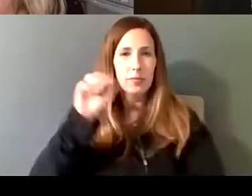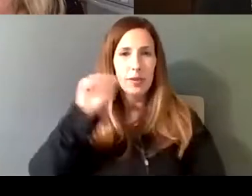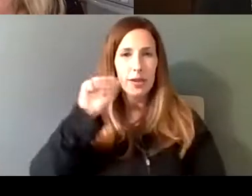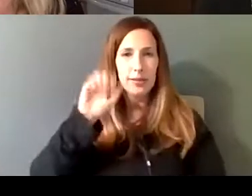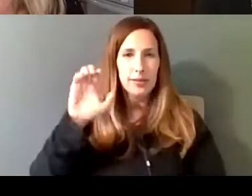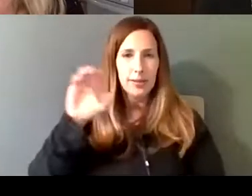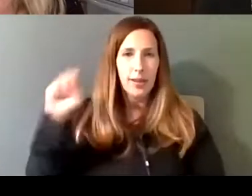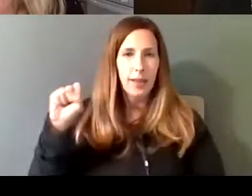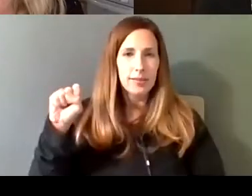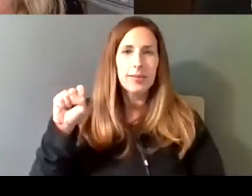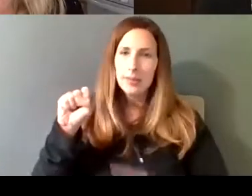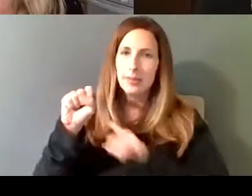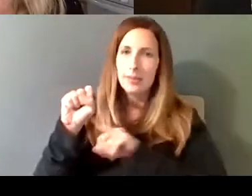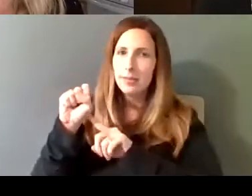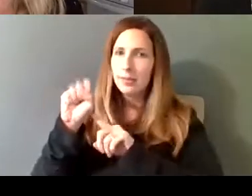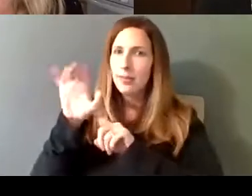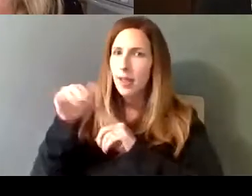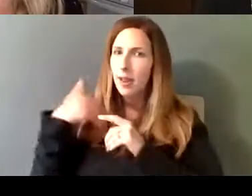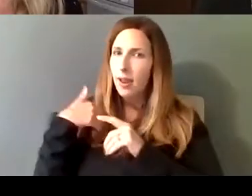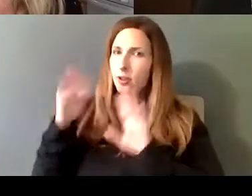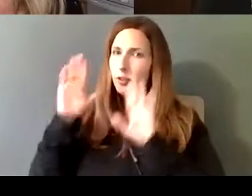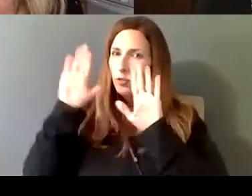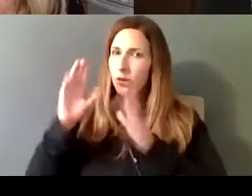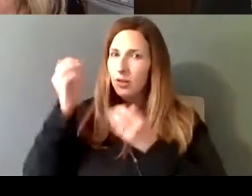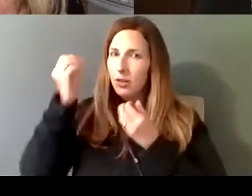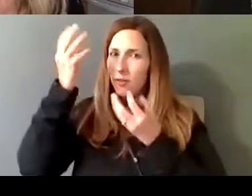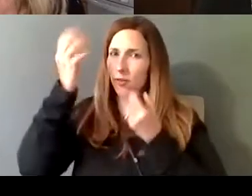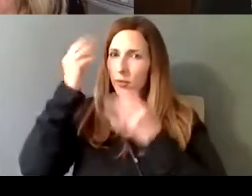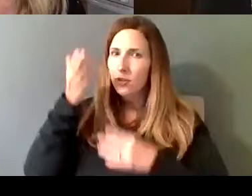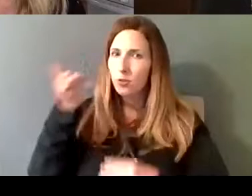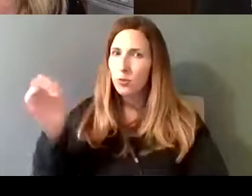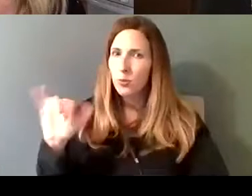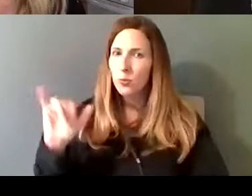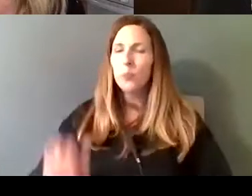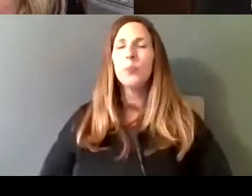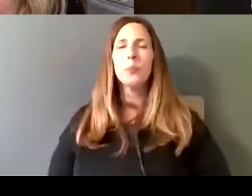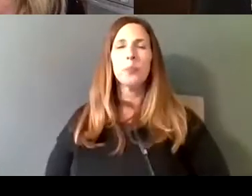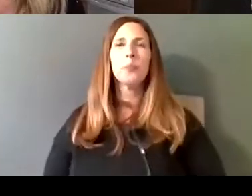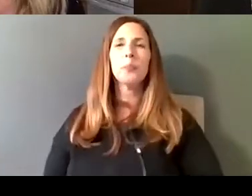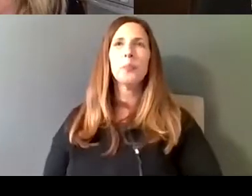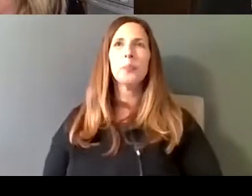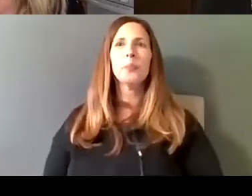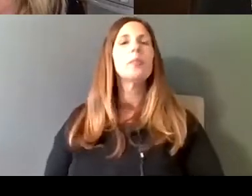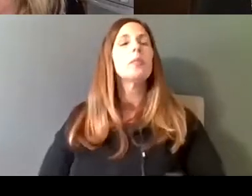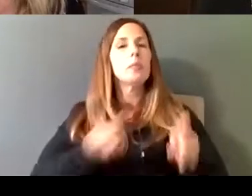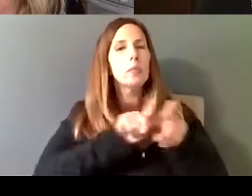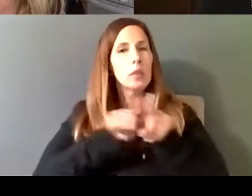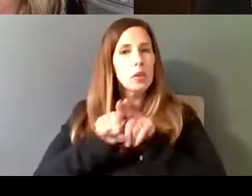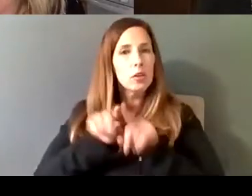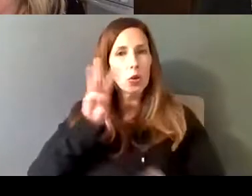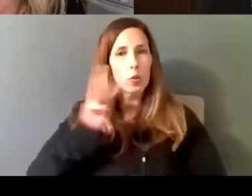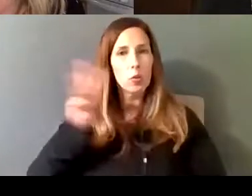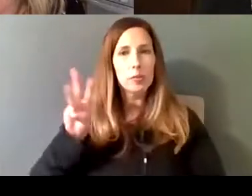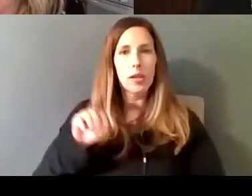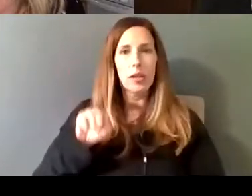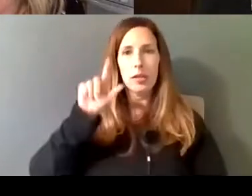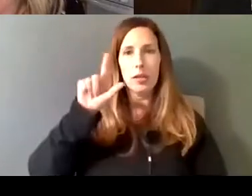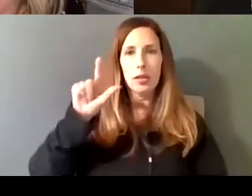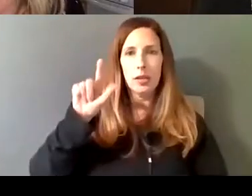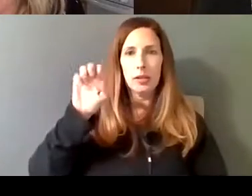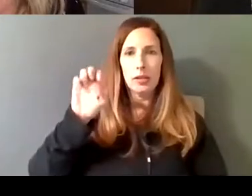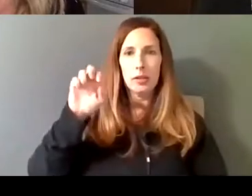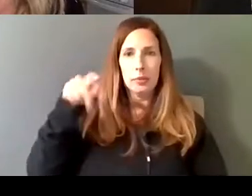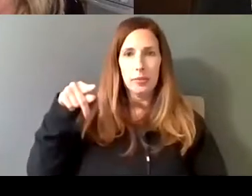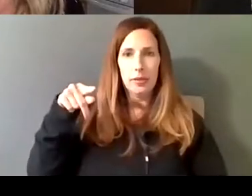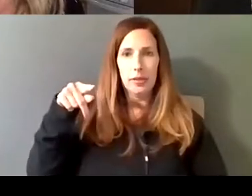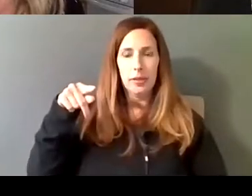resource definitely has some excellent information. And then there's a website, LEP, which